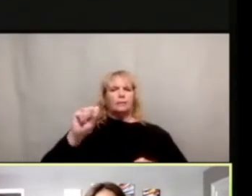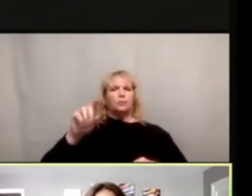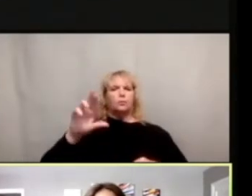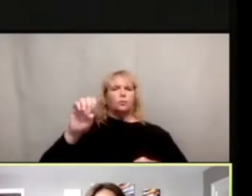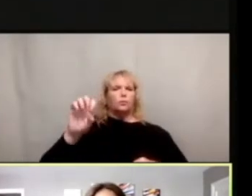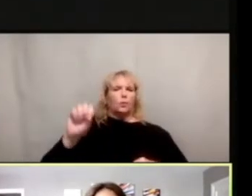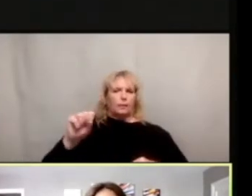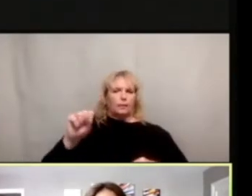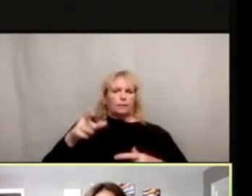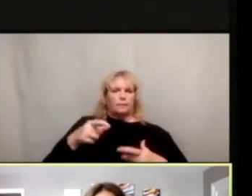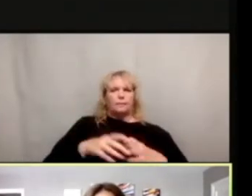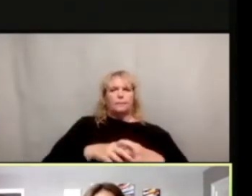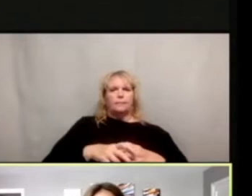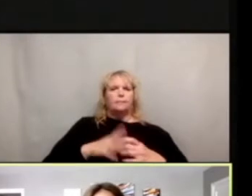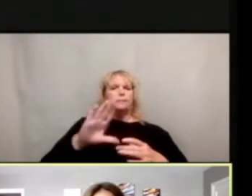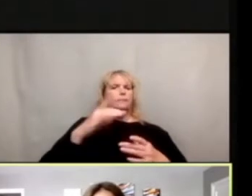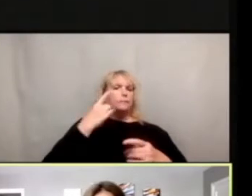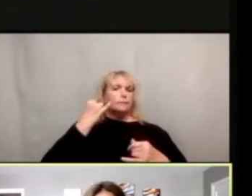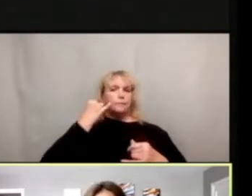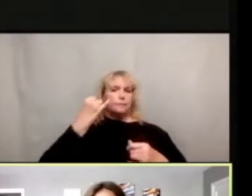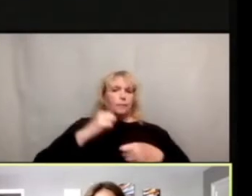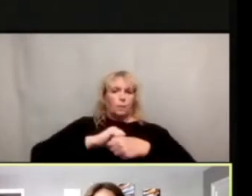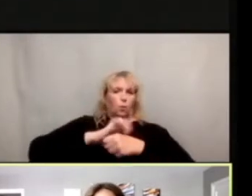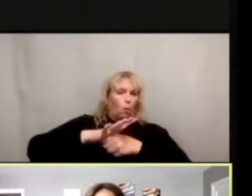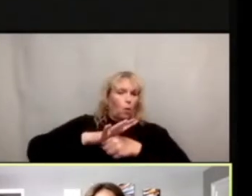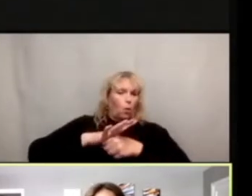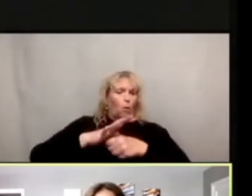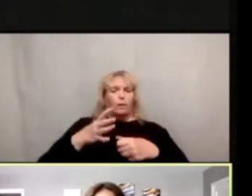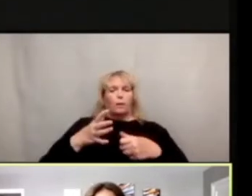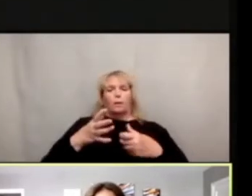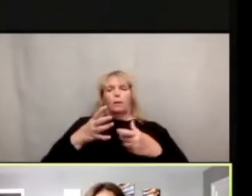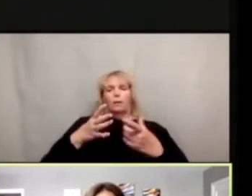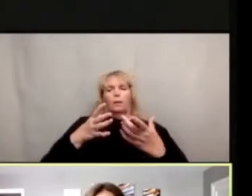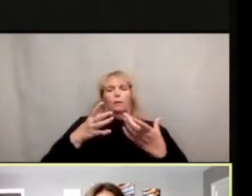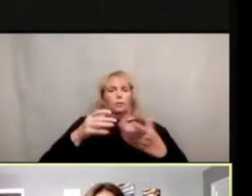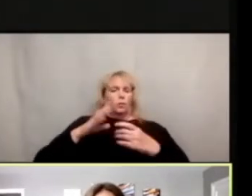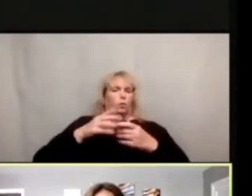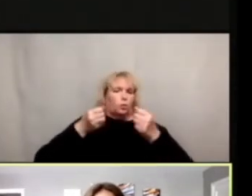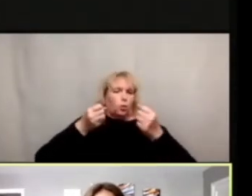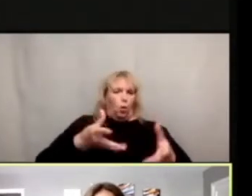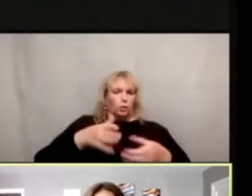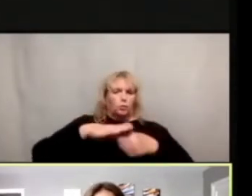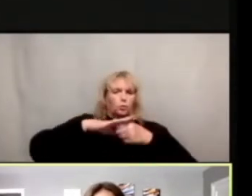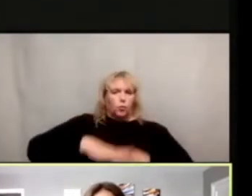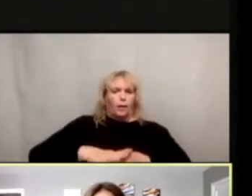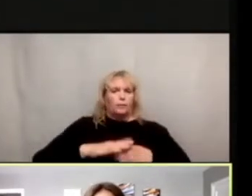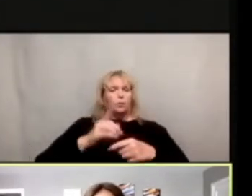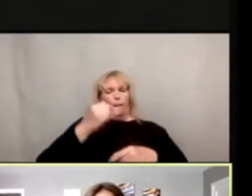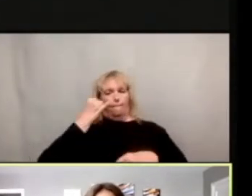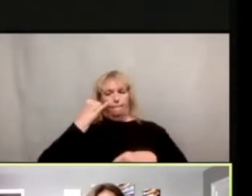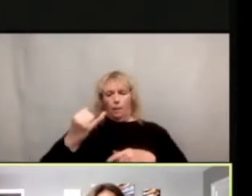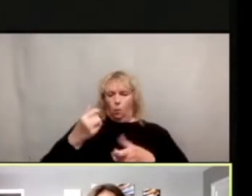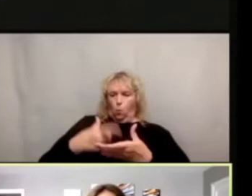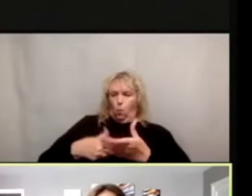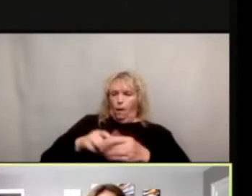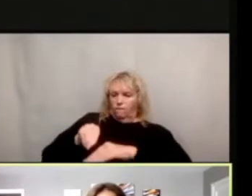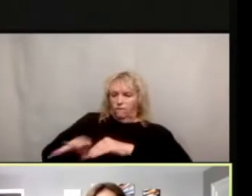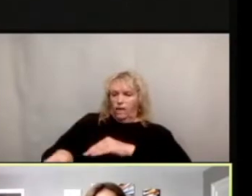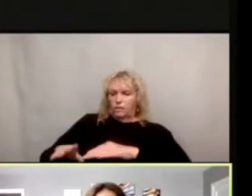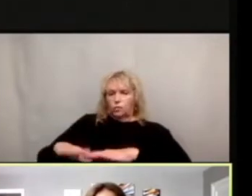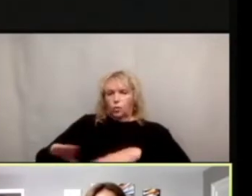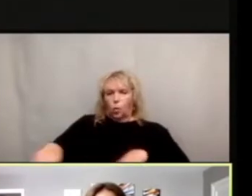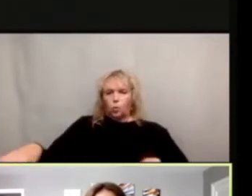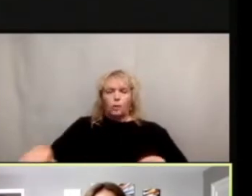of, COVID, for example, as a stressor. You think of the impact it's had on a child's development, even on